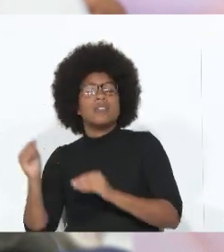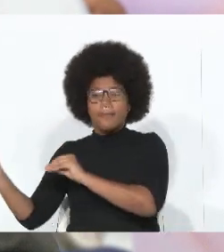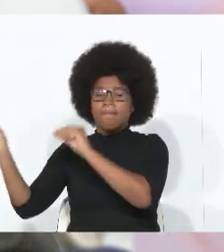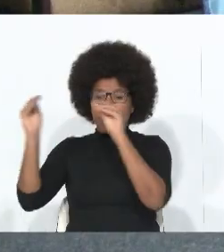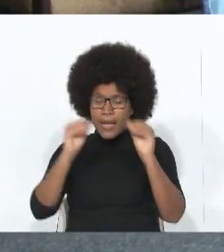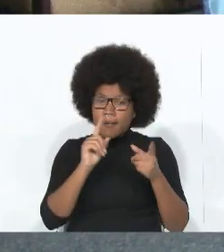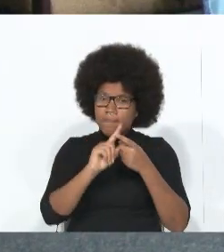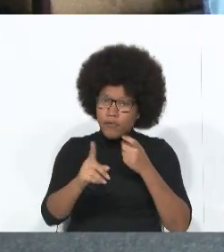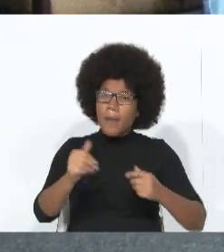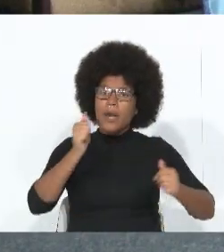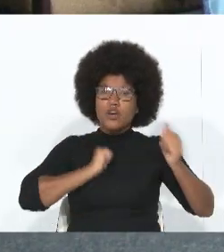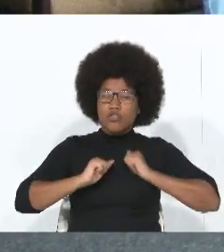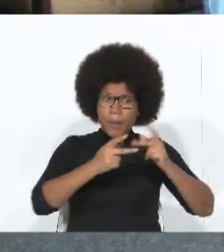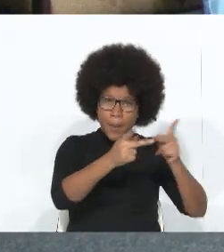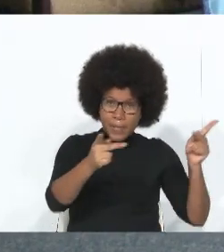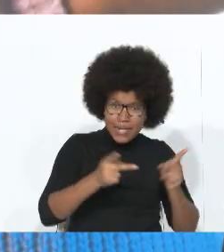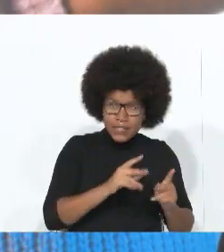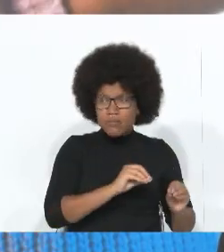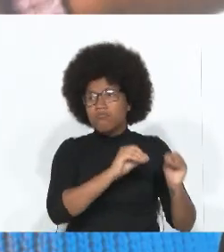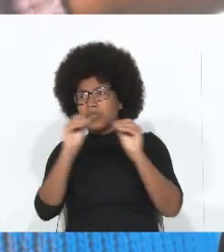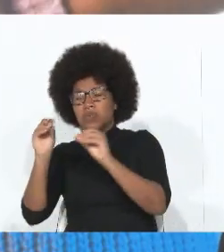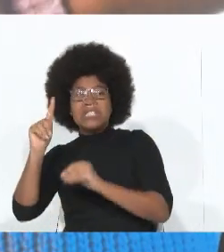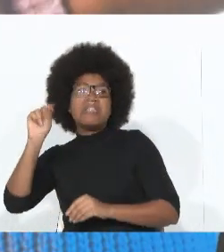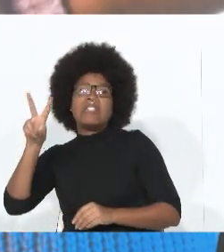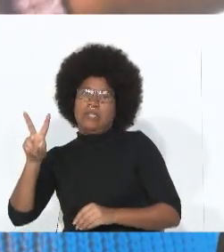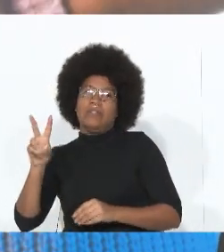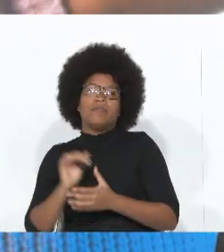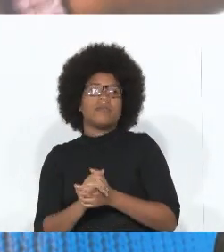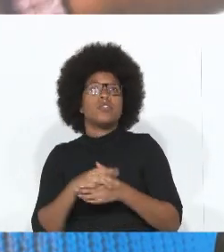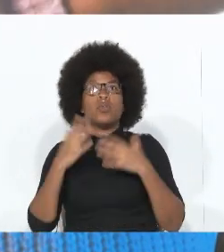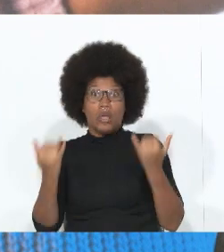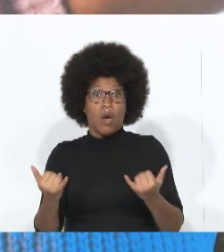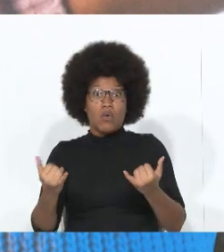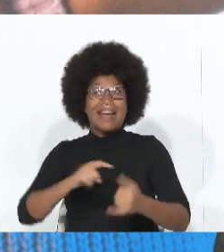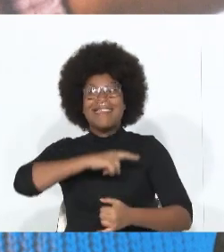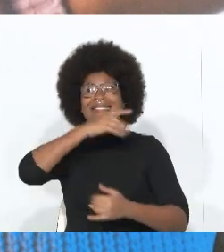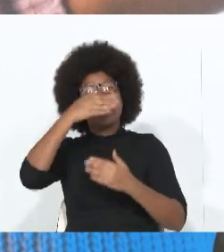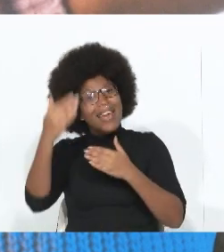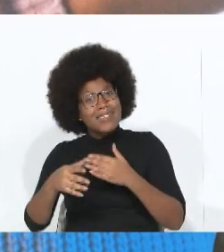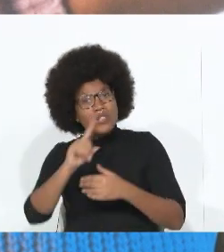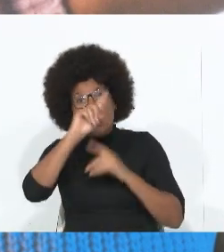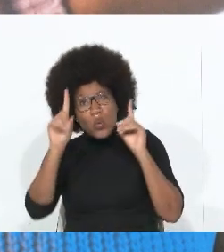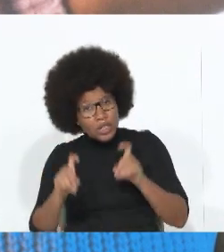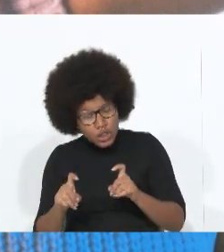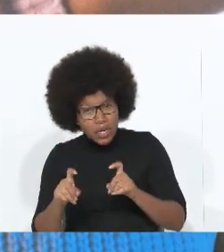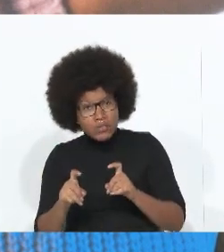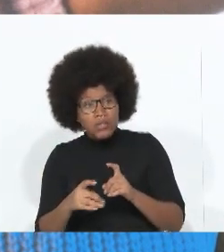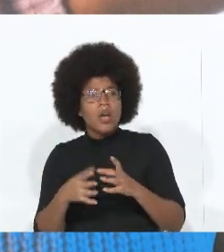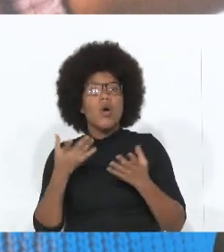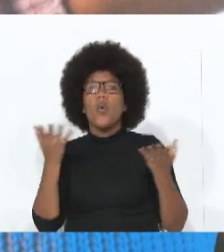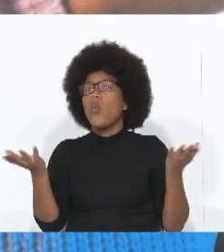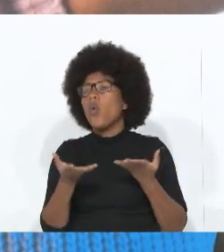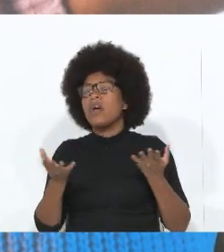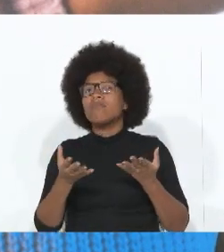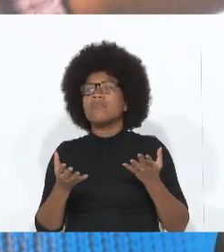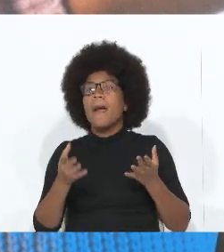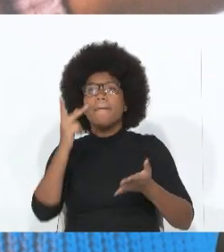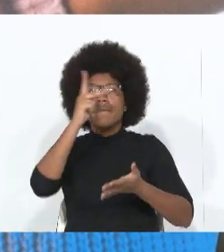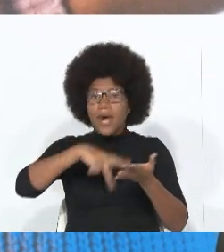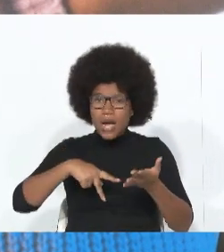screen. So then it begs, the next question is, what is the stage at which